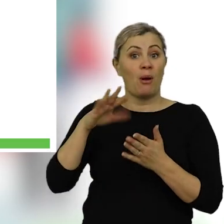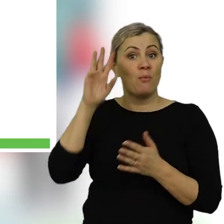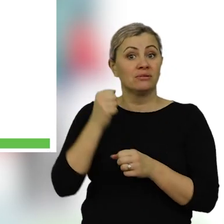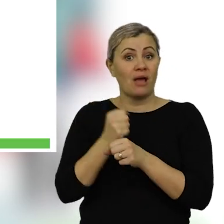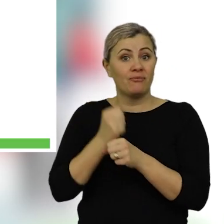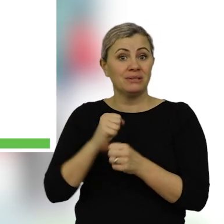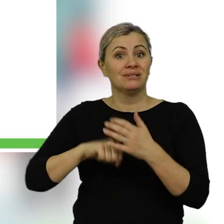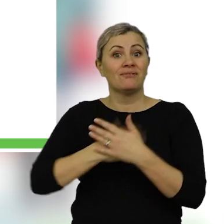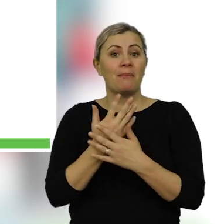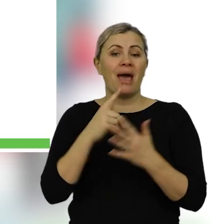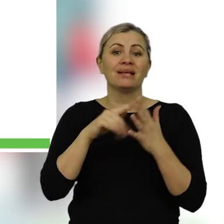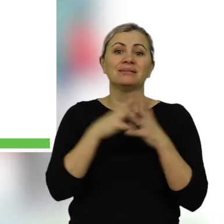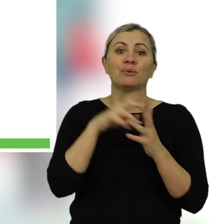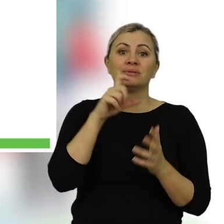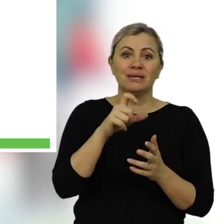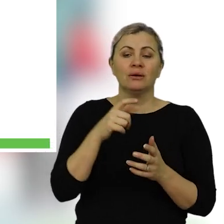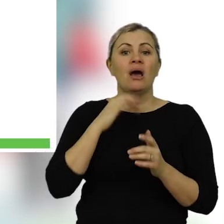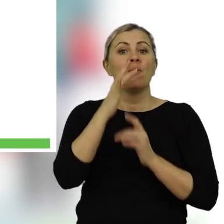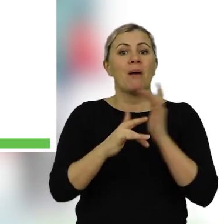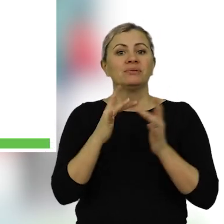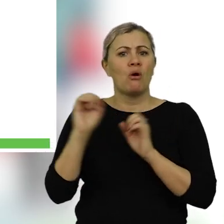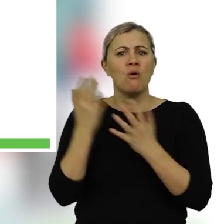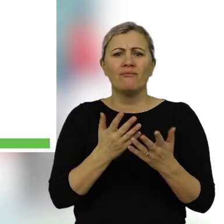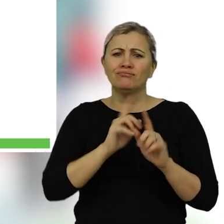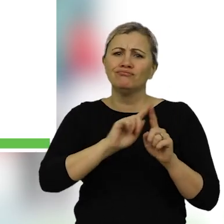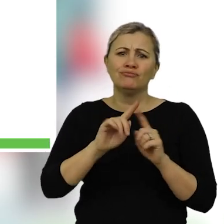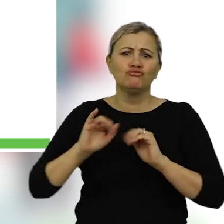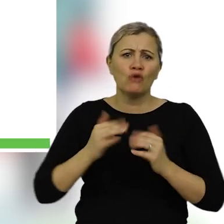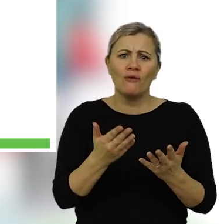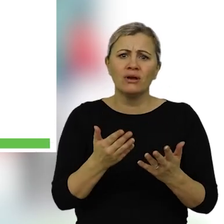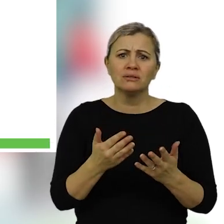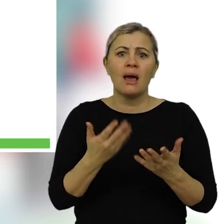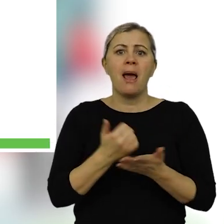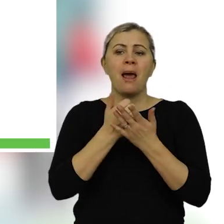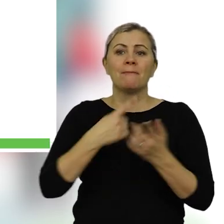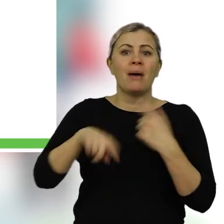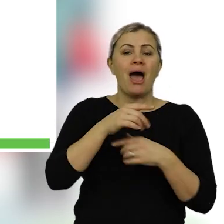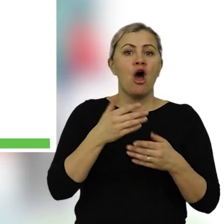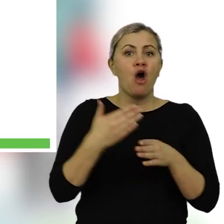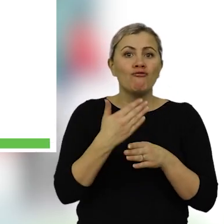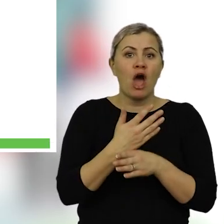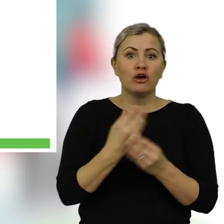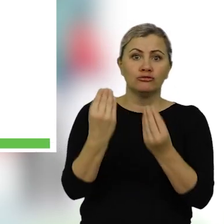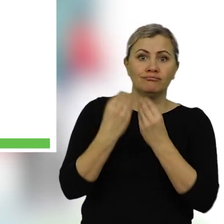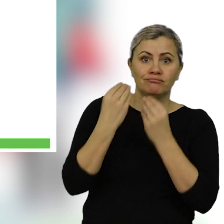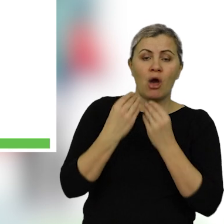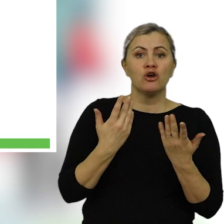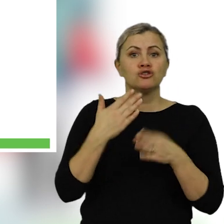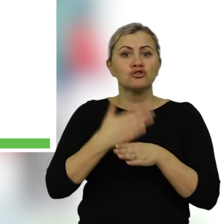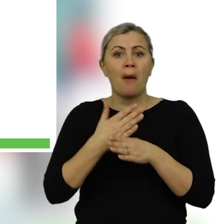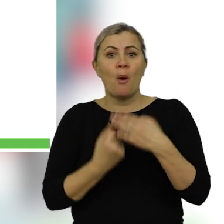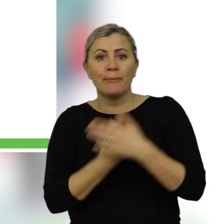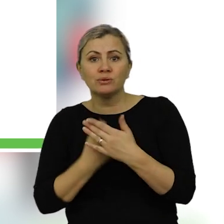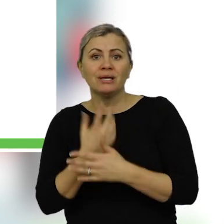the Educators Wales website offers a range of services which bring together career training and job opportunities within Welsh